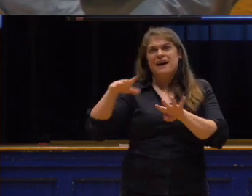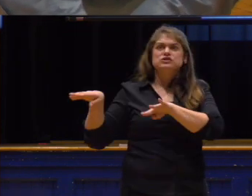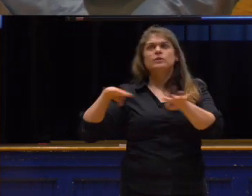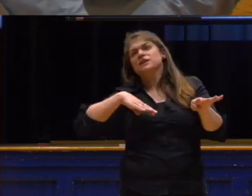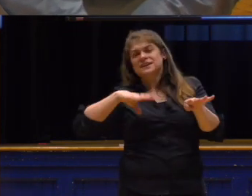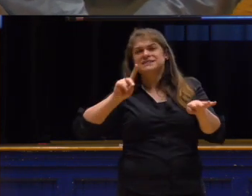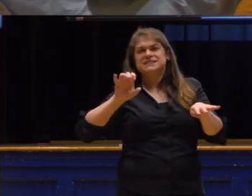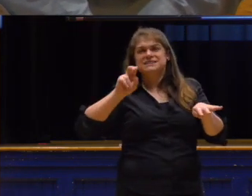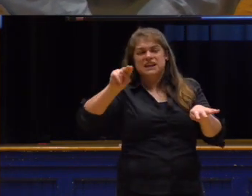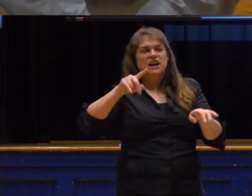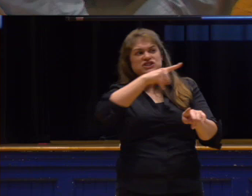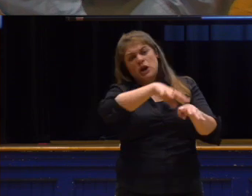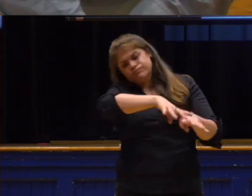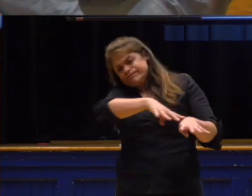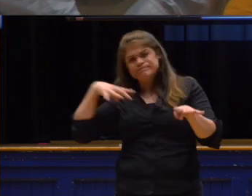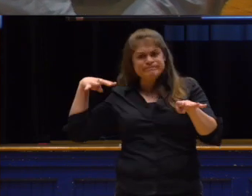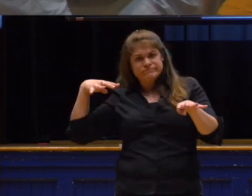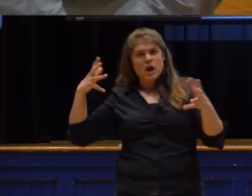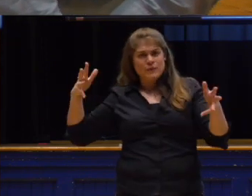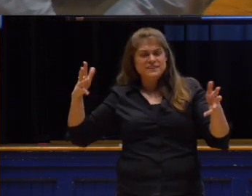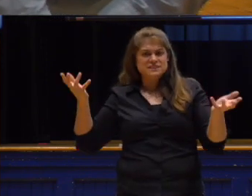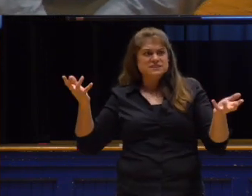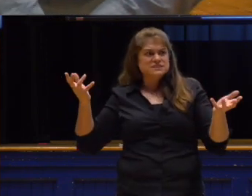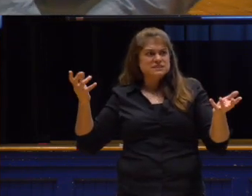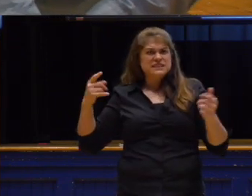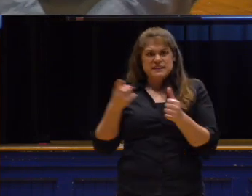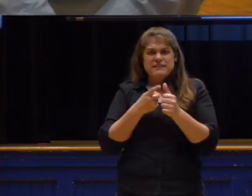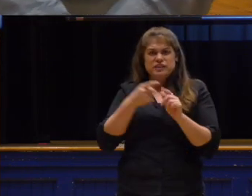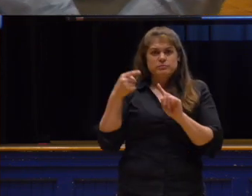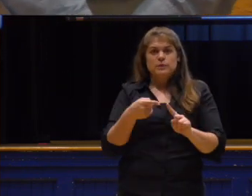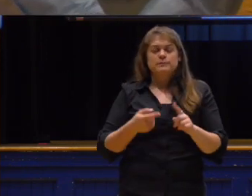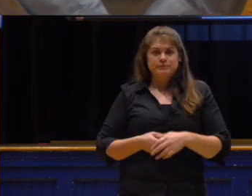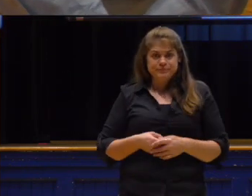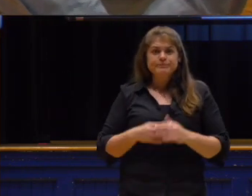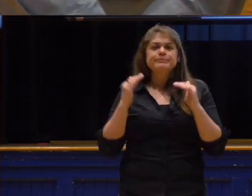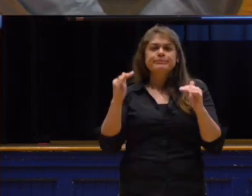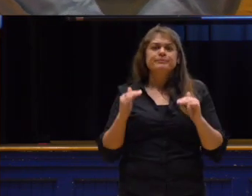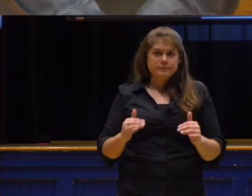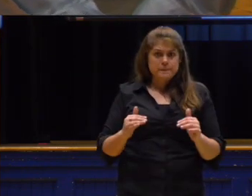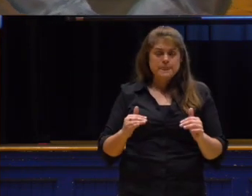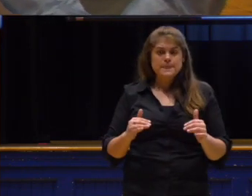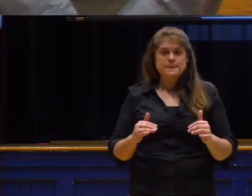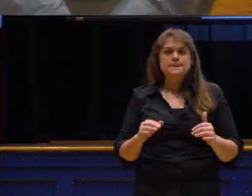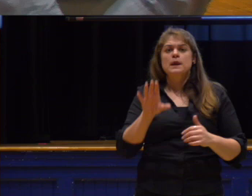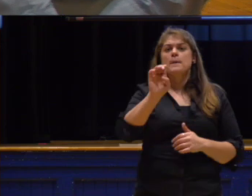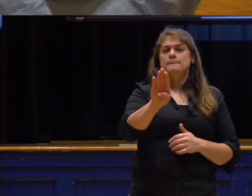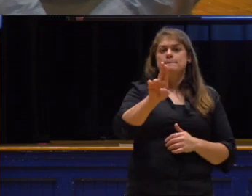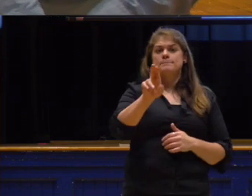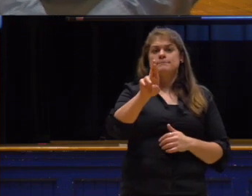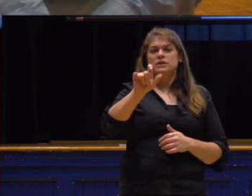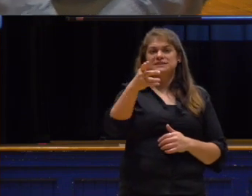6, you're backed up beyond Holy Name. That's point number 1. 2,